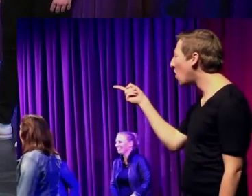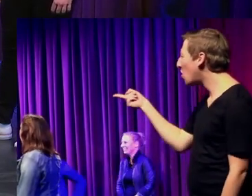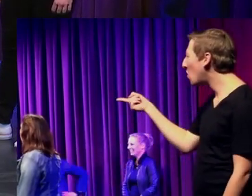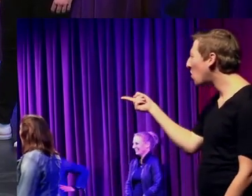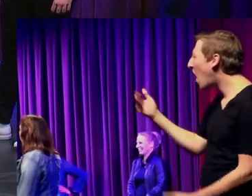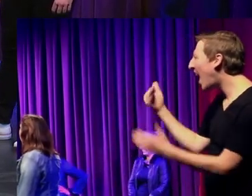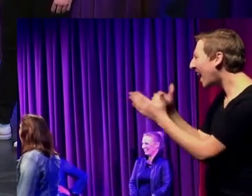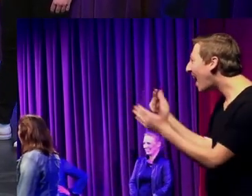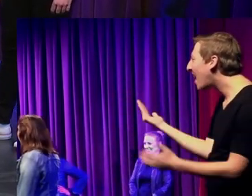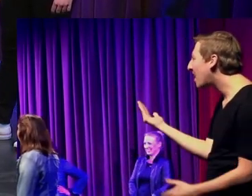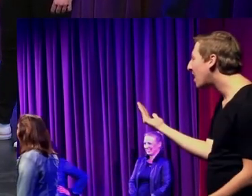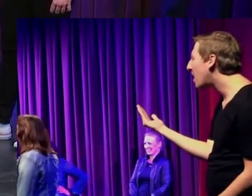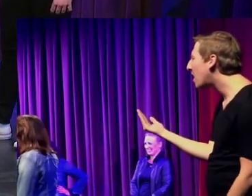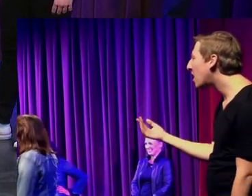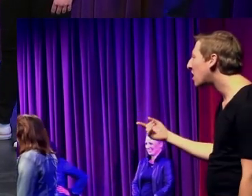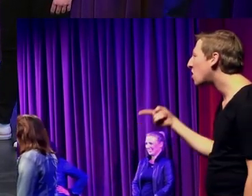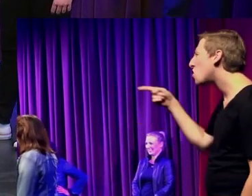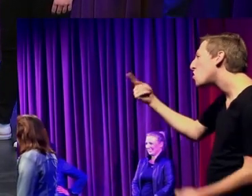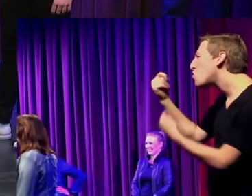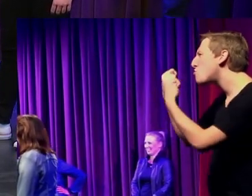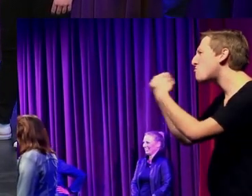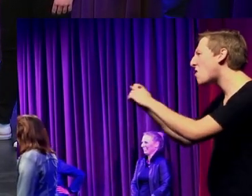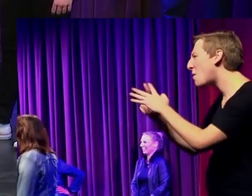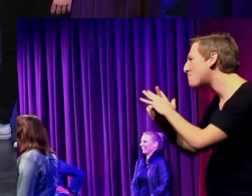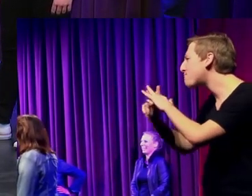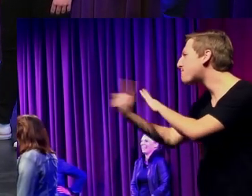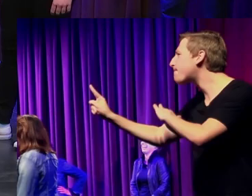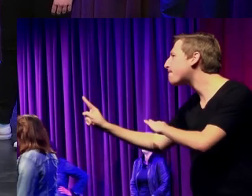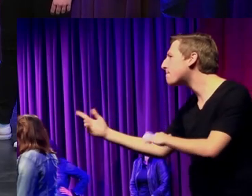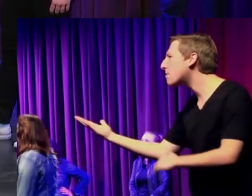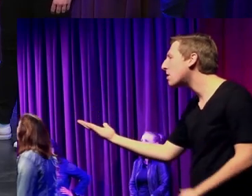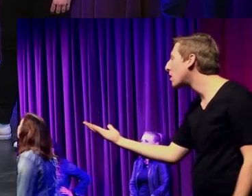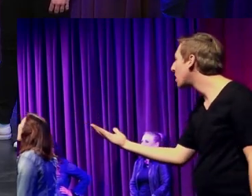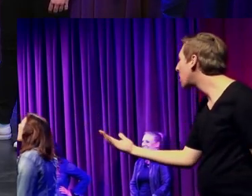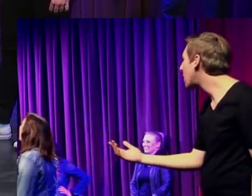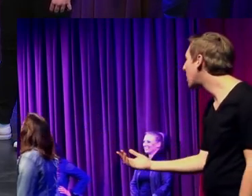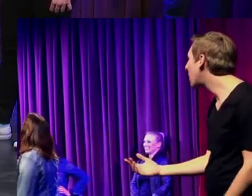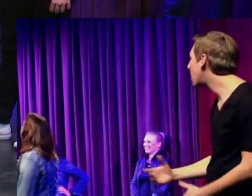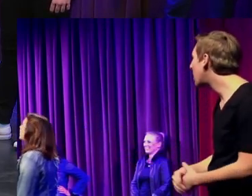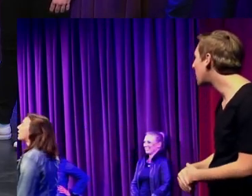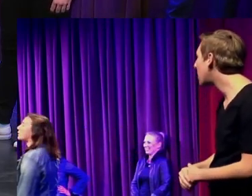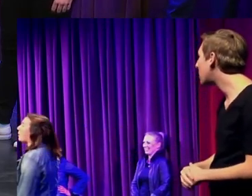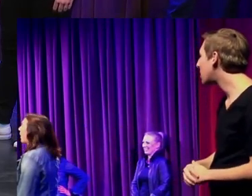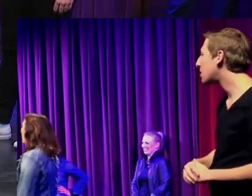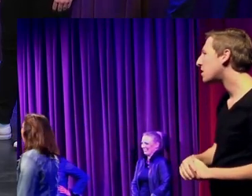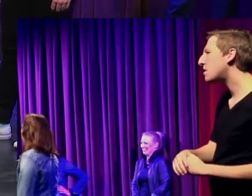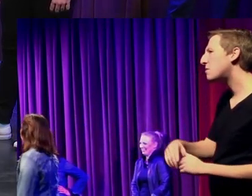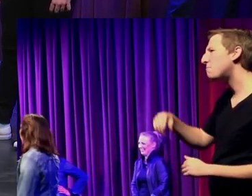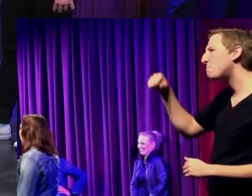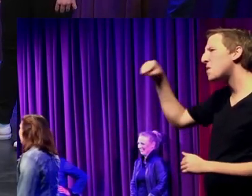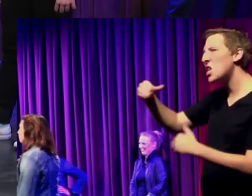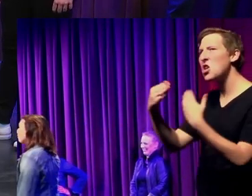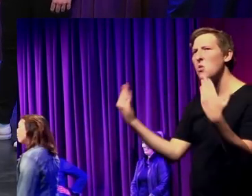Yeah, that's right. You tried to get away from me. In Grand Central